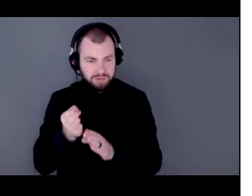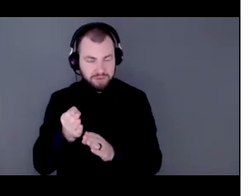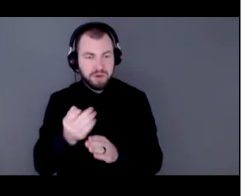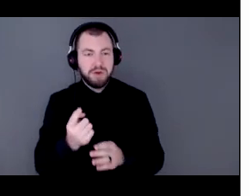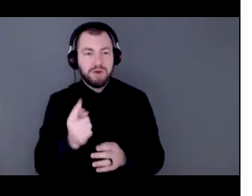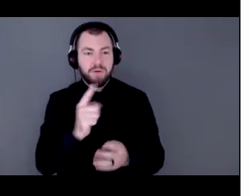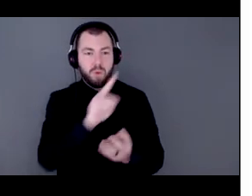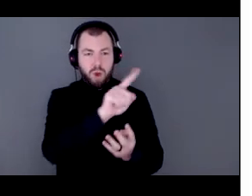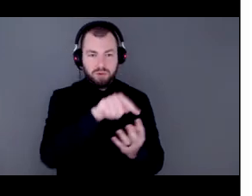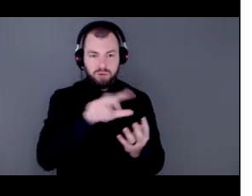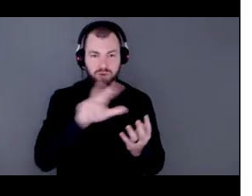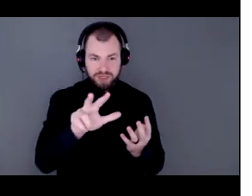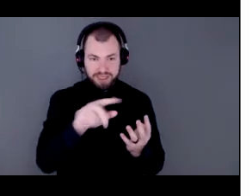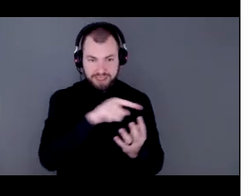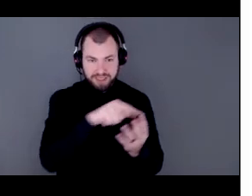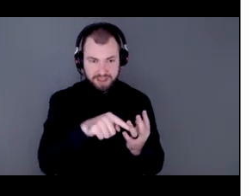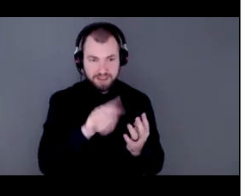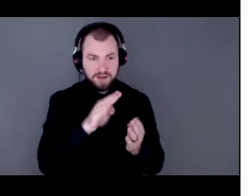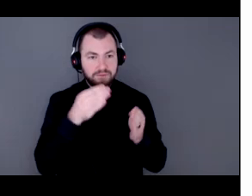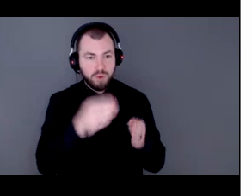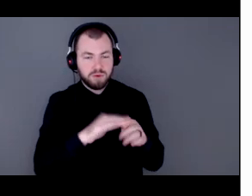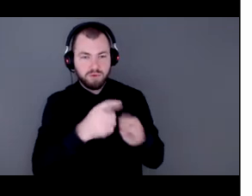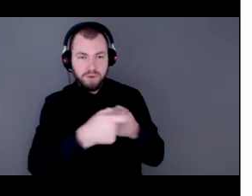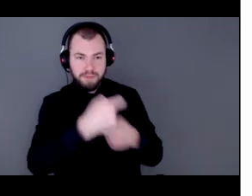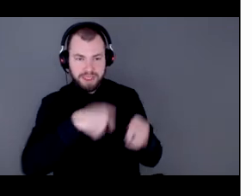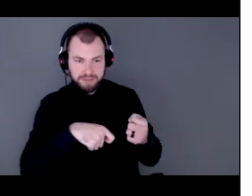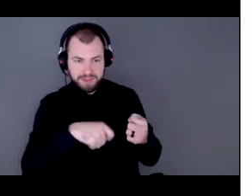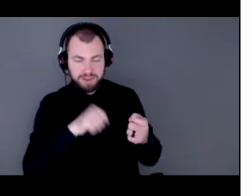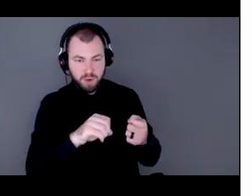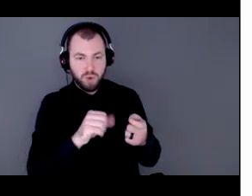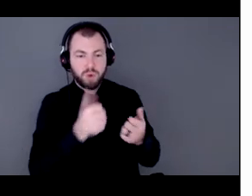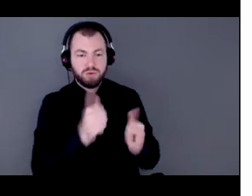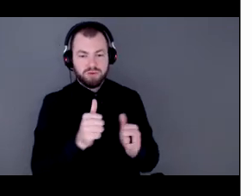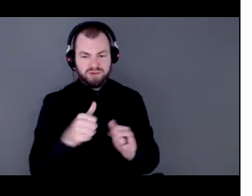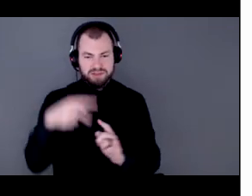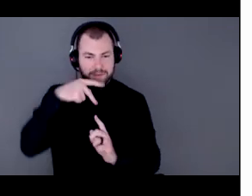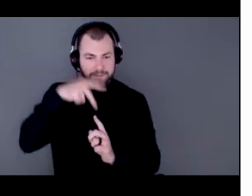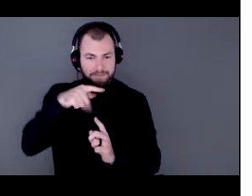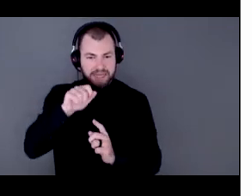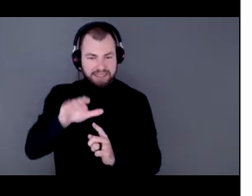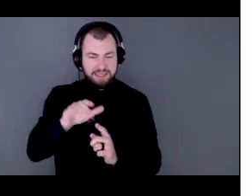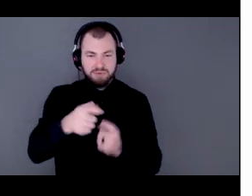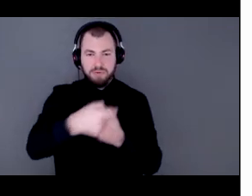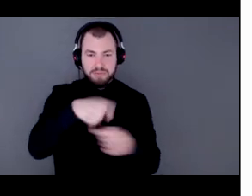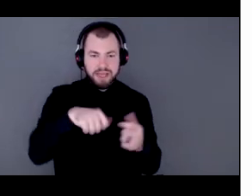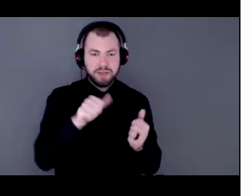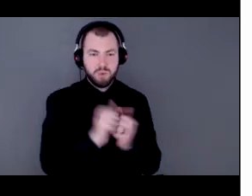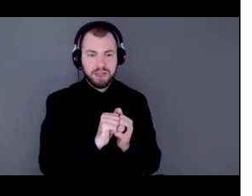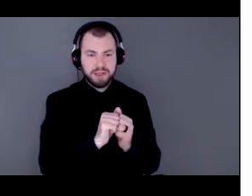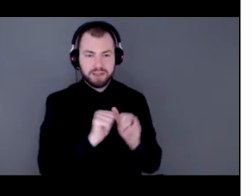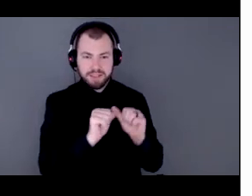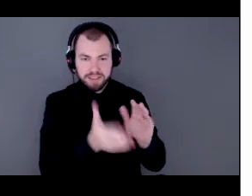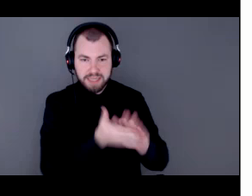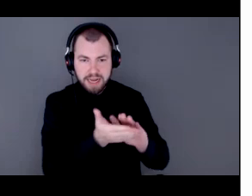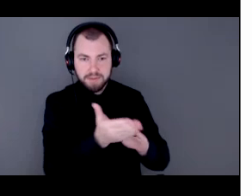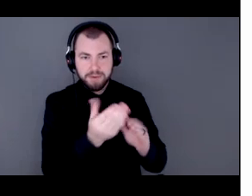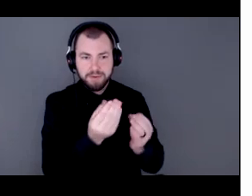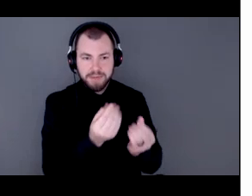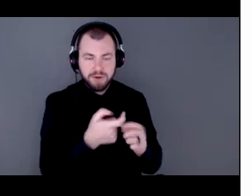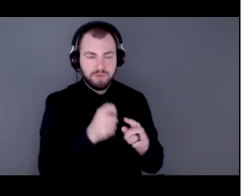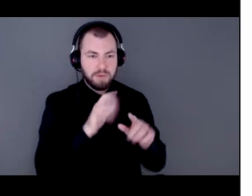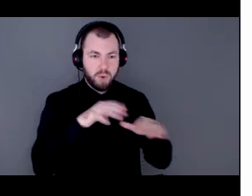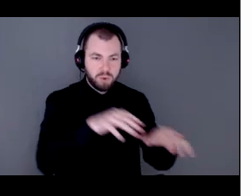actually focused on material replacement. So we are trying to replace the plastic with sustainable materials from ocean and forest. And the